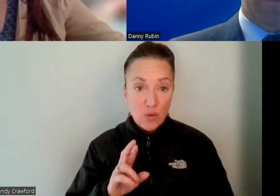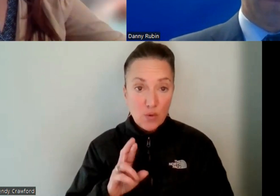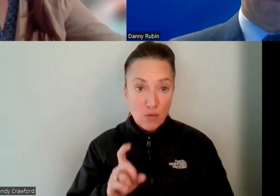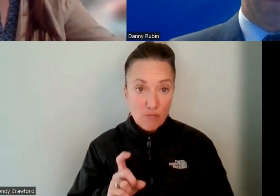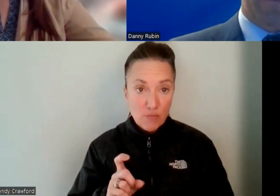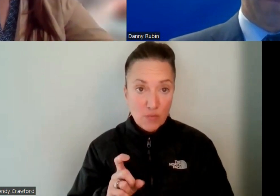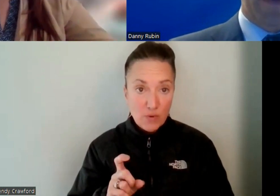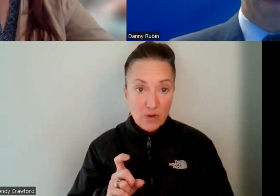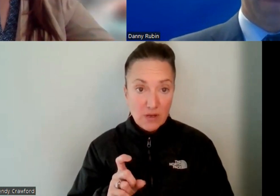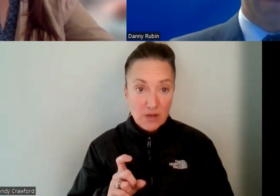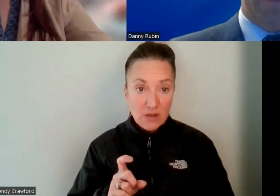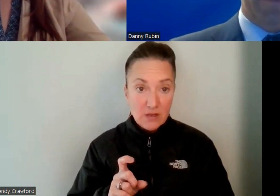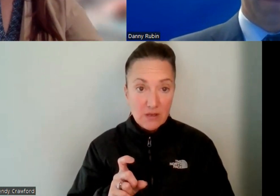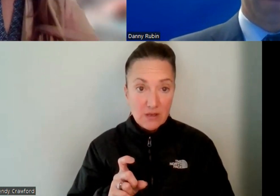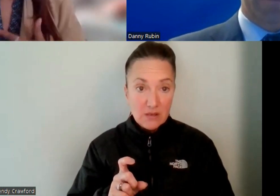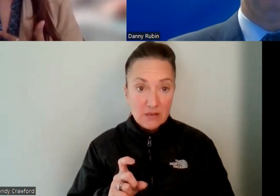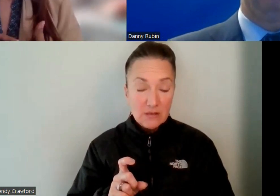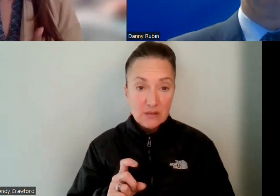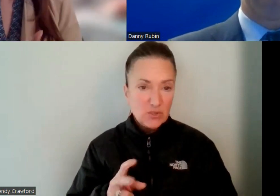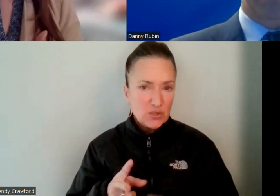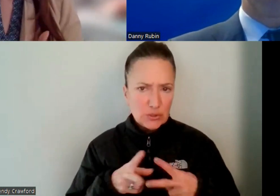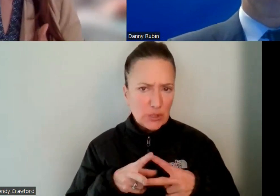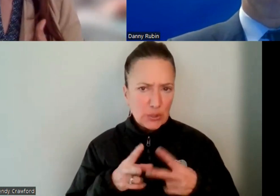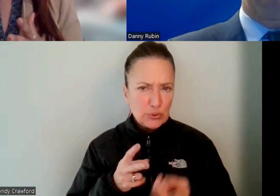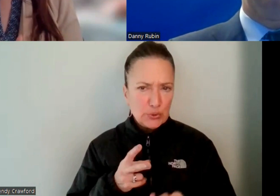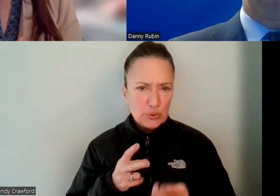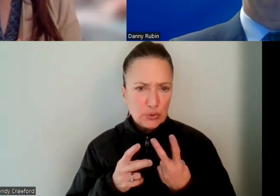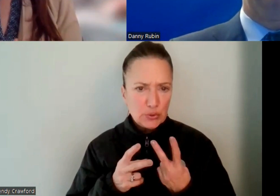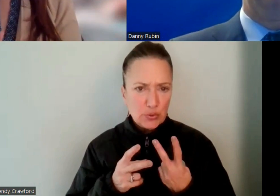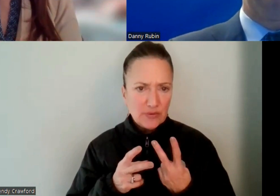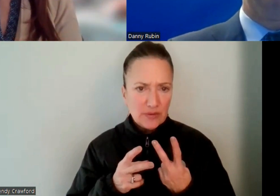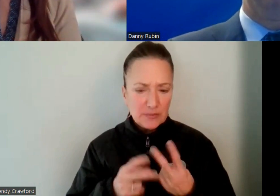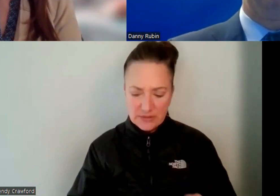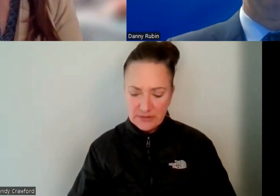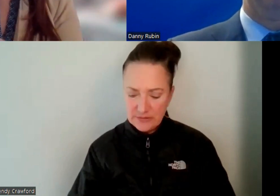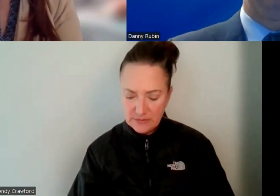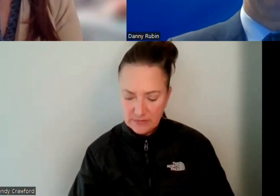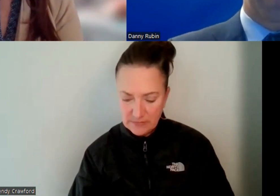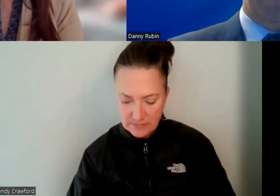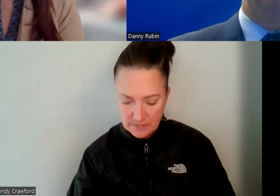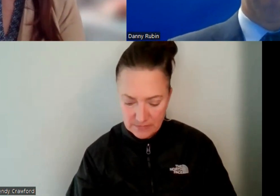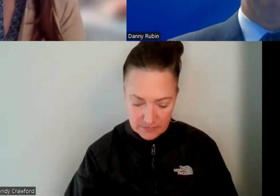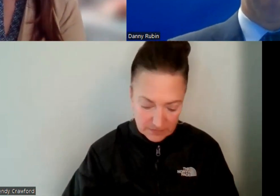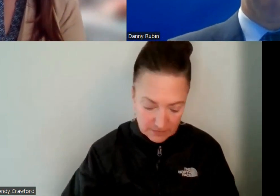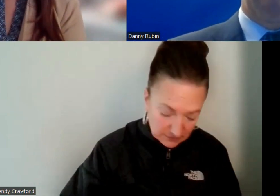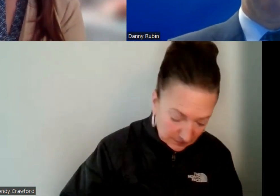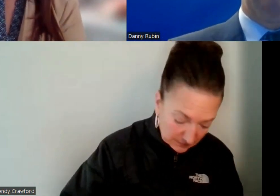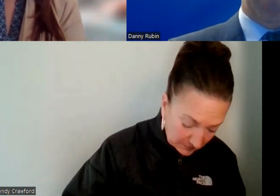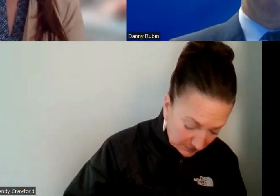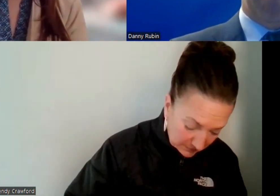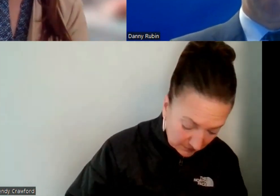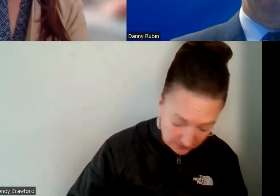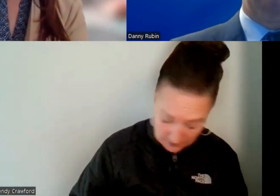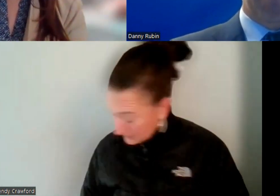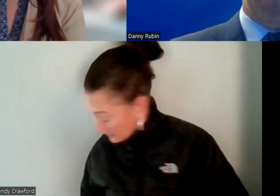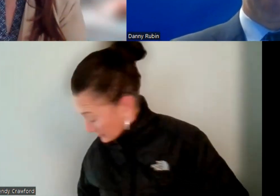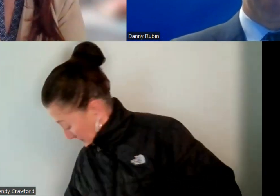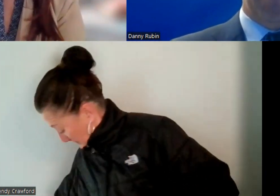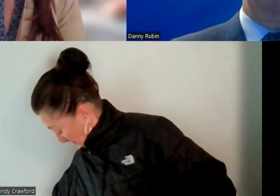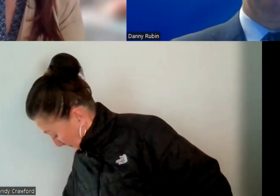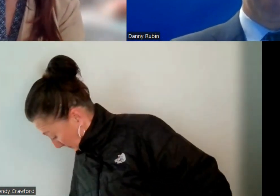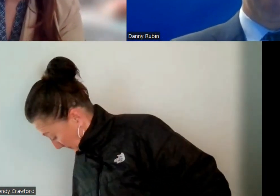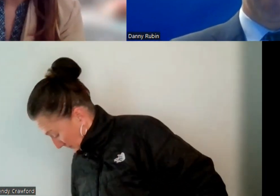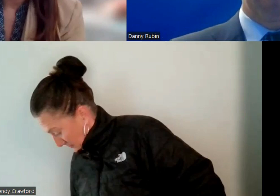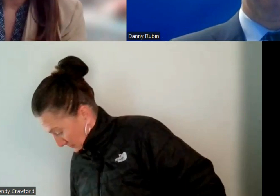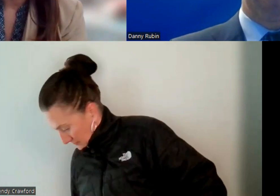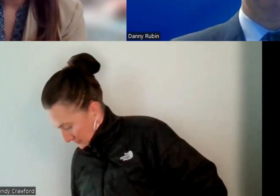the pharmacist and a technician, which would be me. And at those times, what I would do is count. I would take a little piece of paper